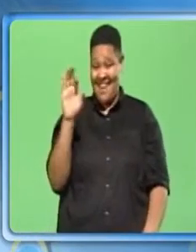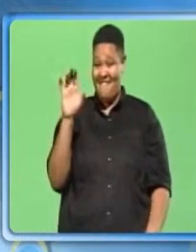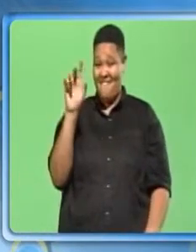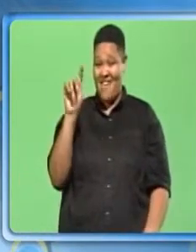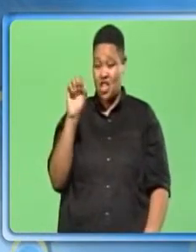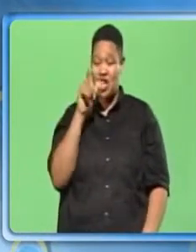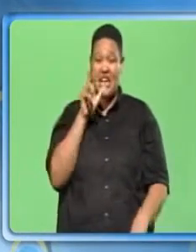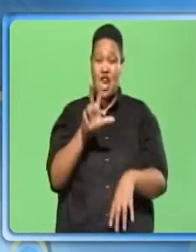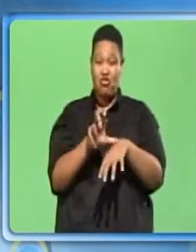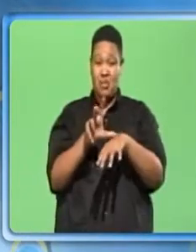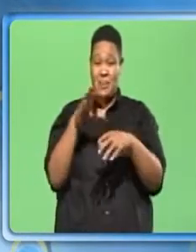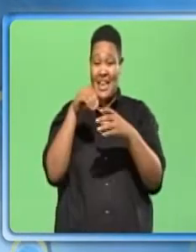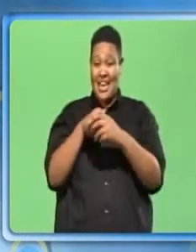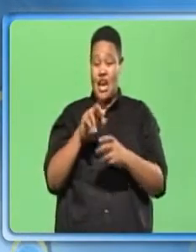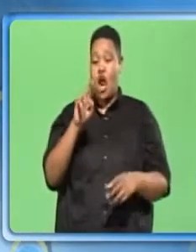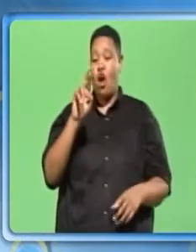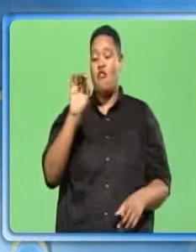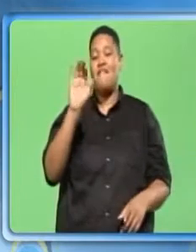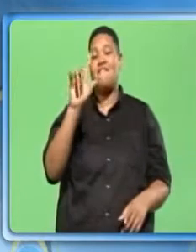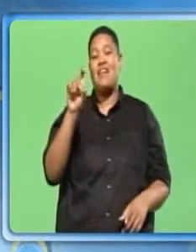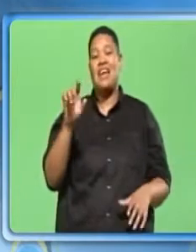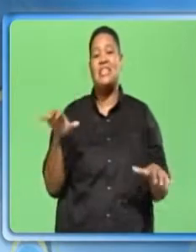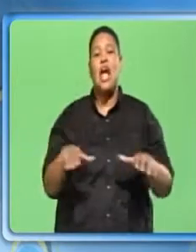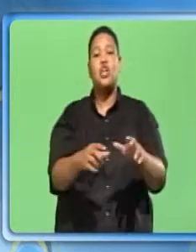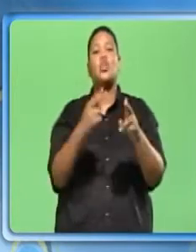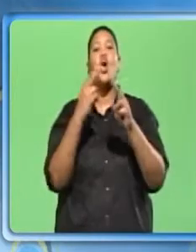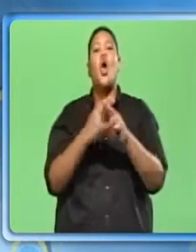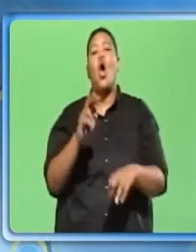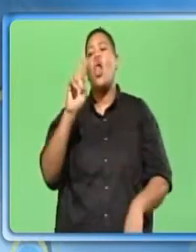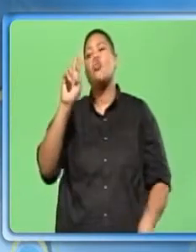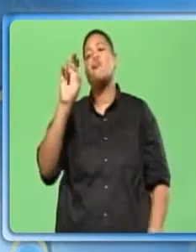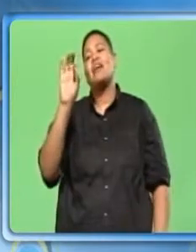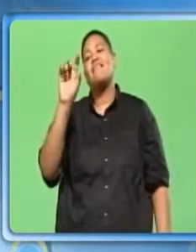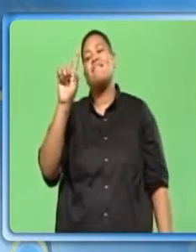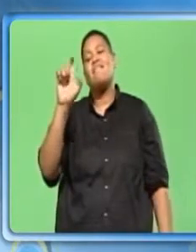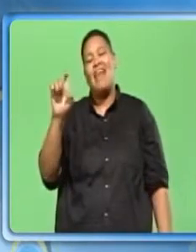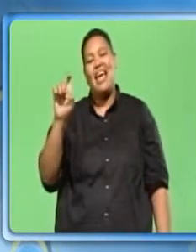the receptors in a reflex action is called the reflex arc.